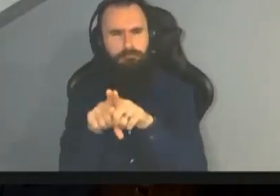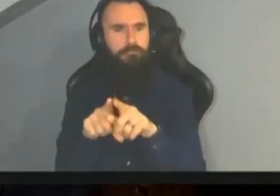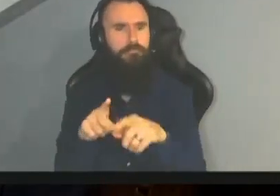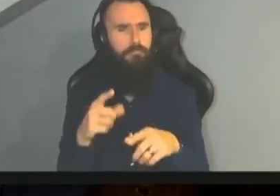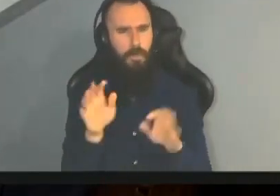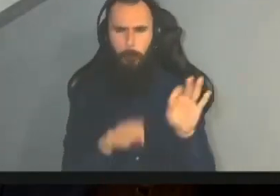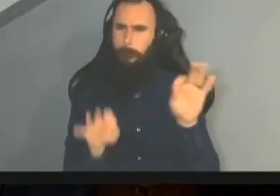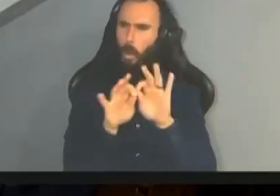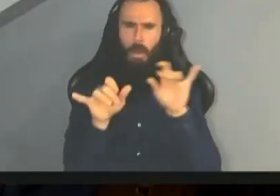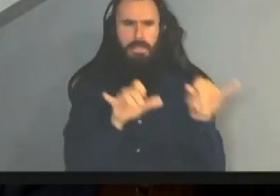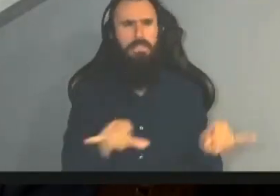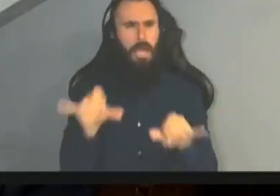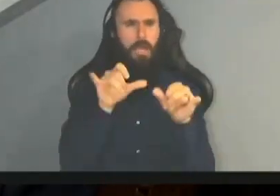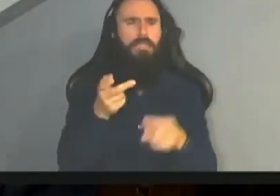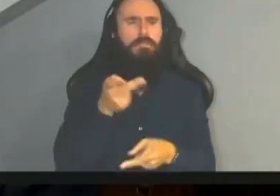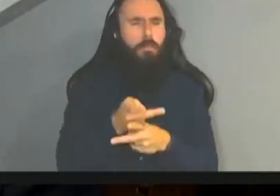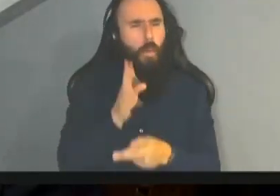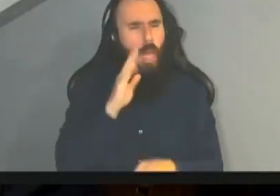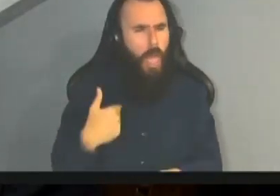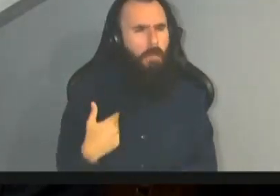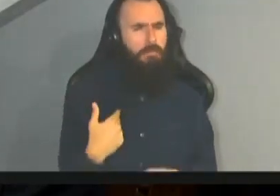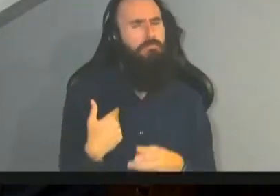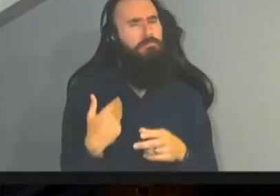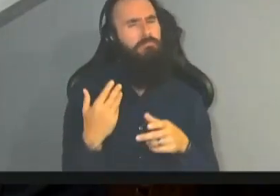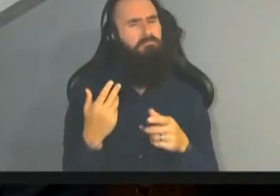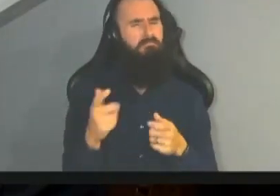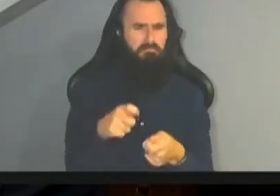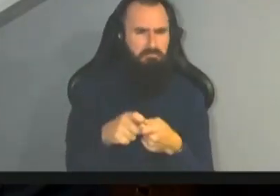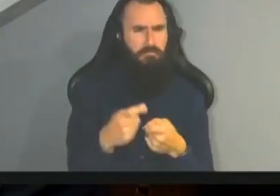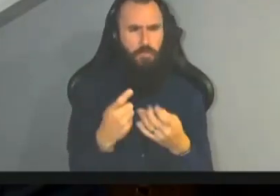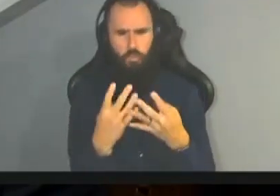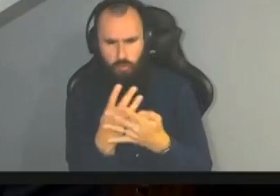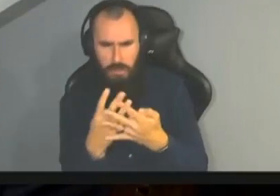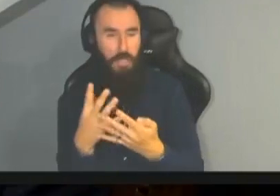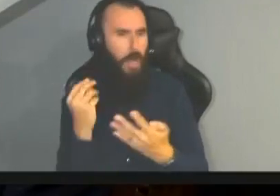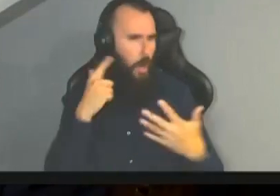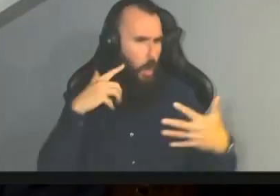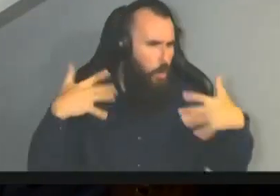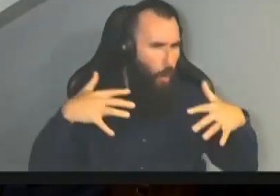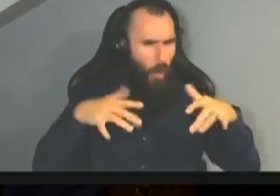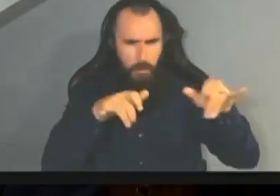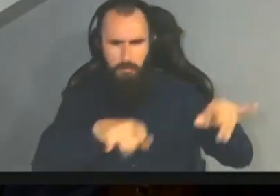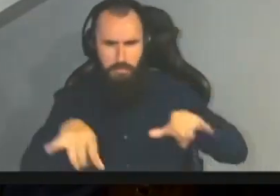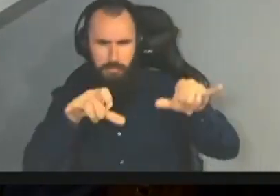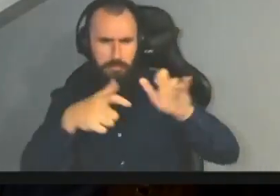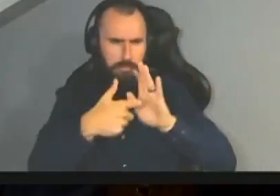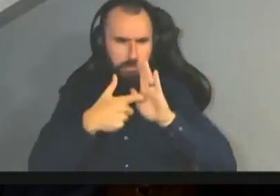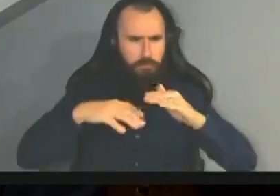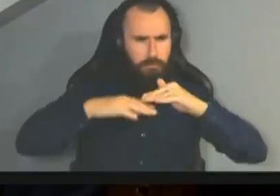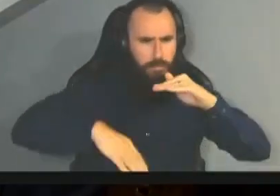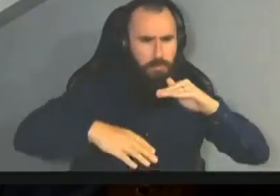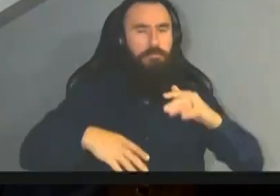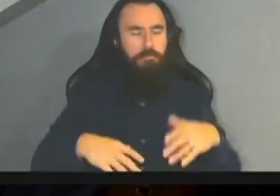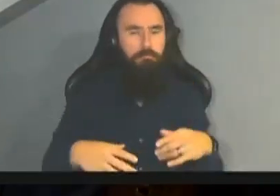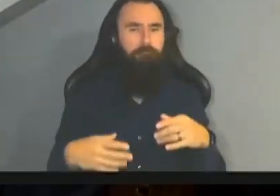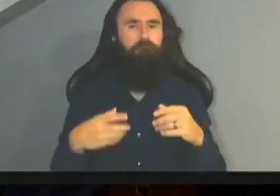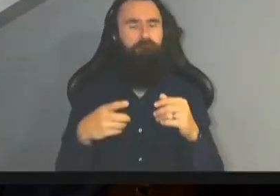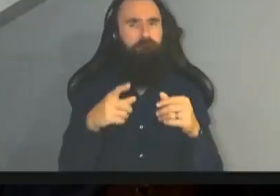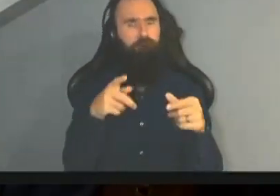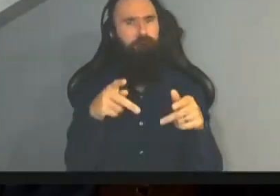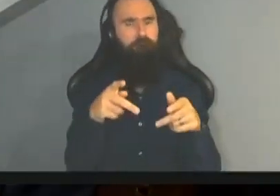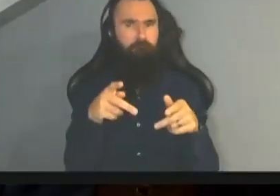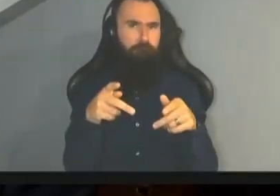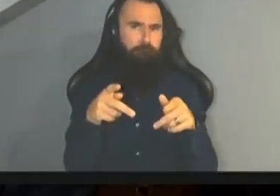standards, particularly around screening and adherence to the noise standards under the code. This allows